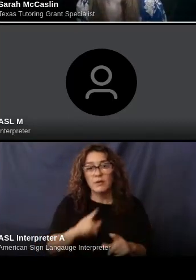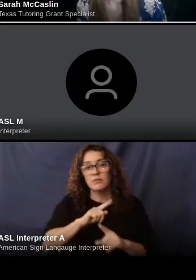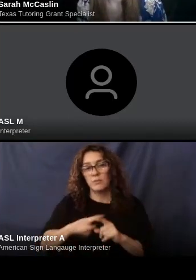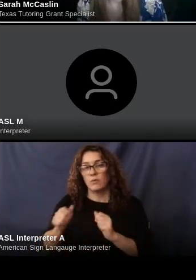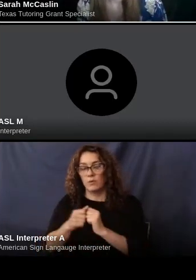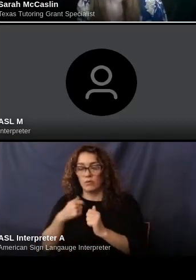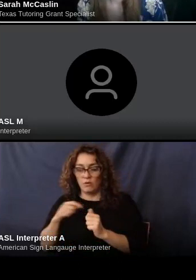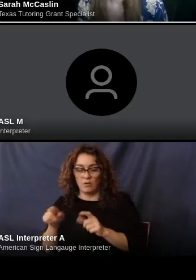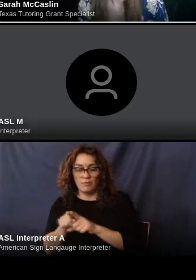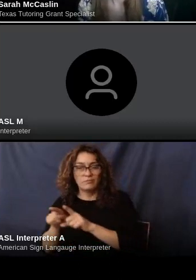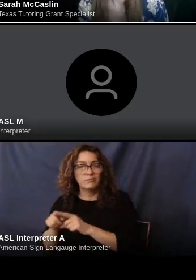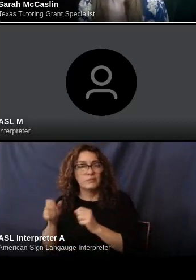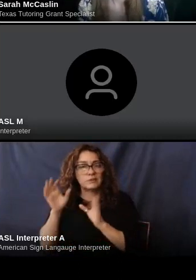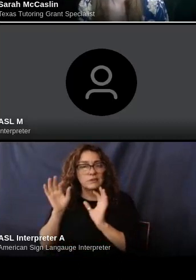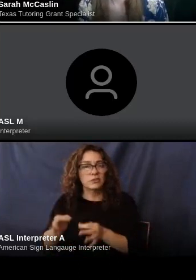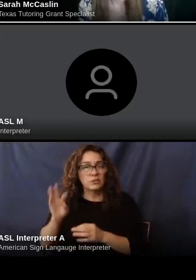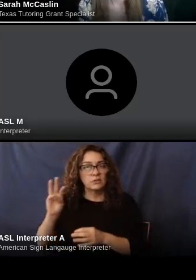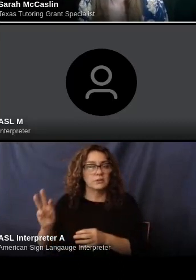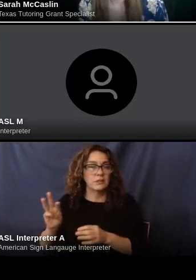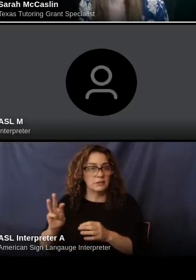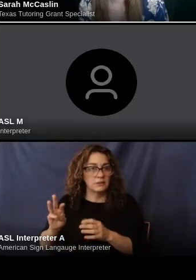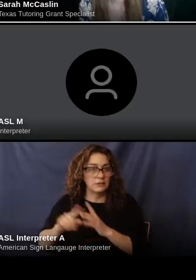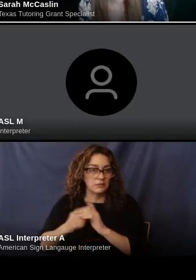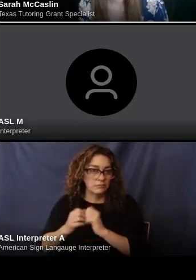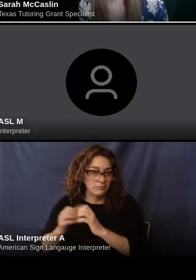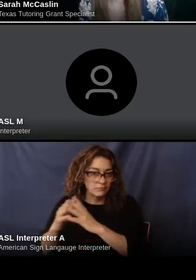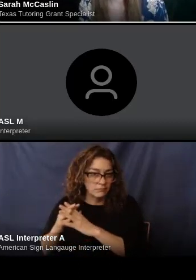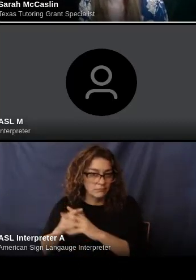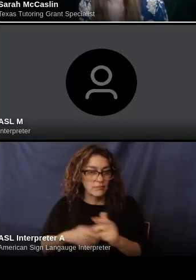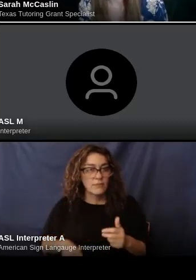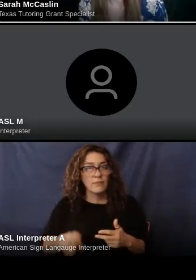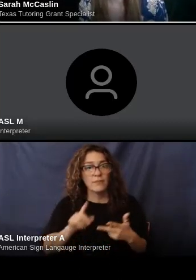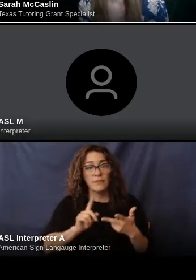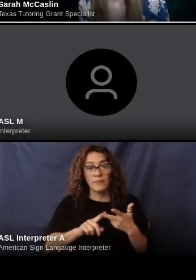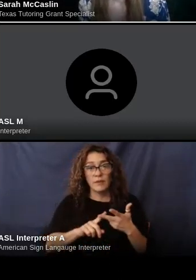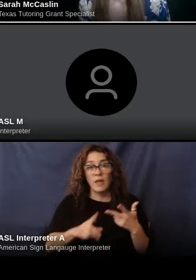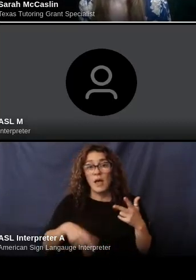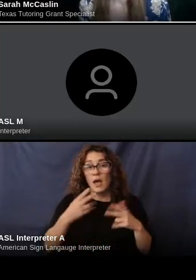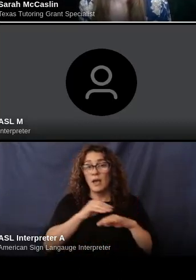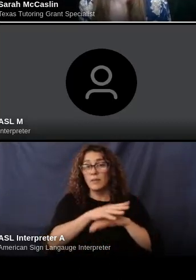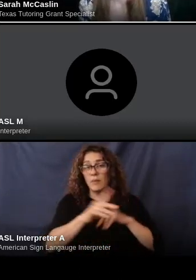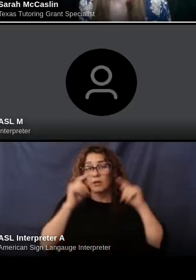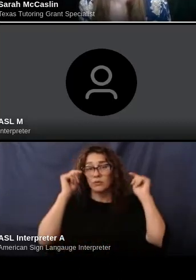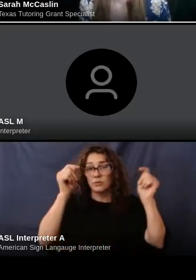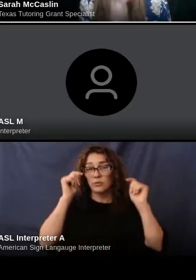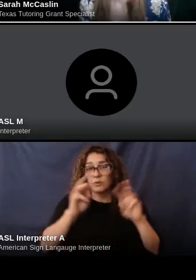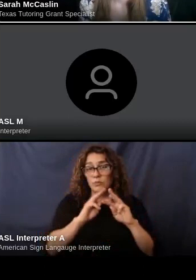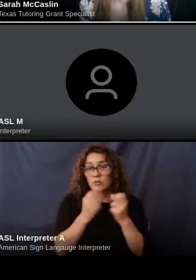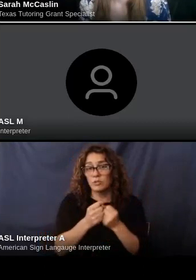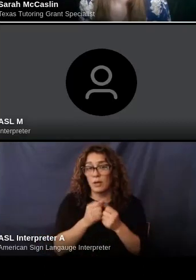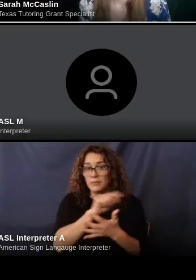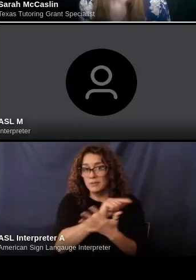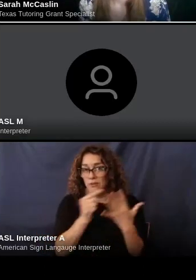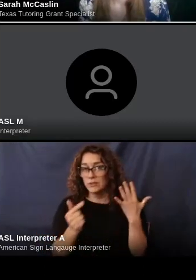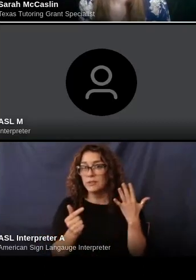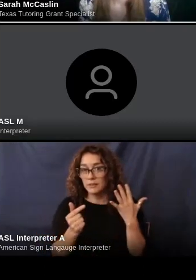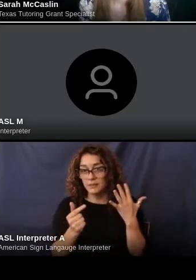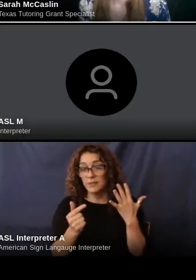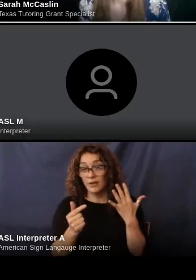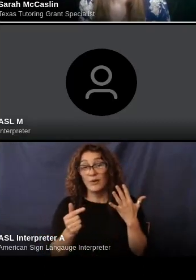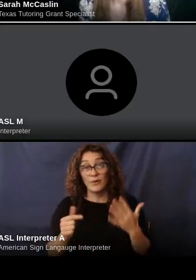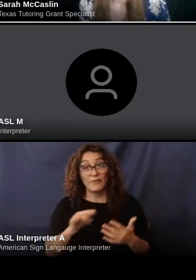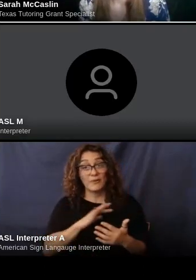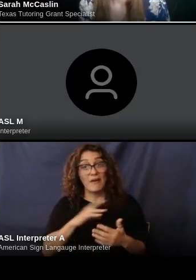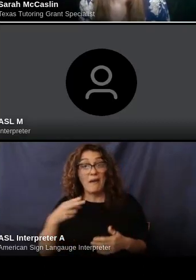6 efforts as well. High Impact Tutoring Workshop Series. The agency has developed a HIT